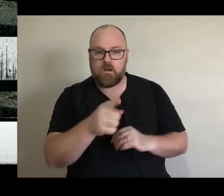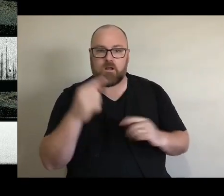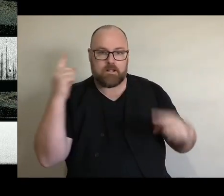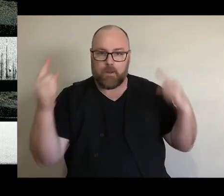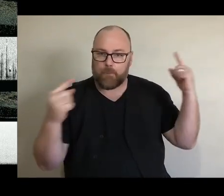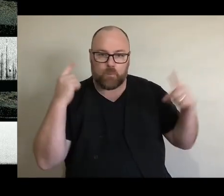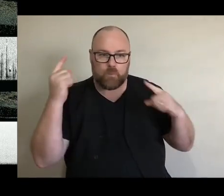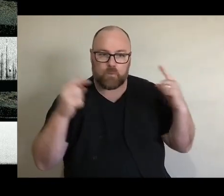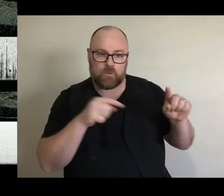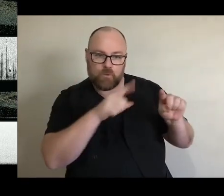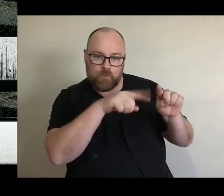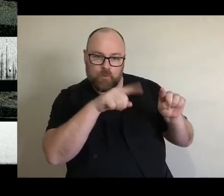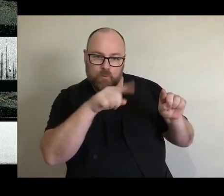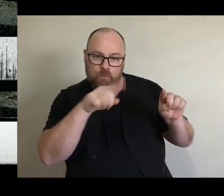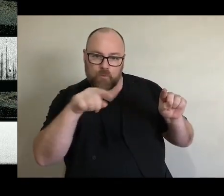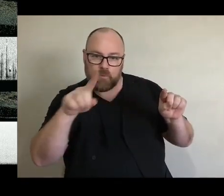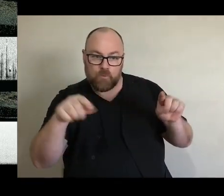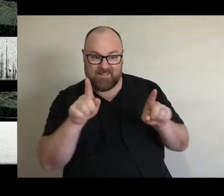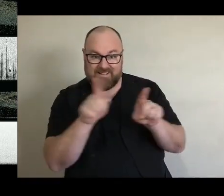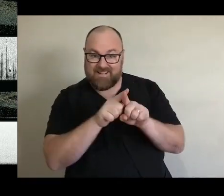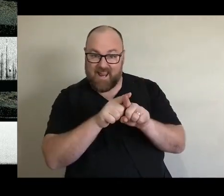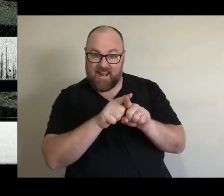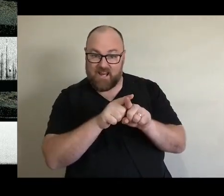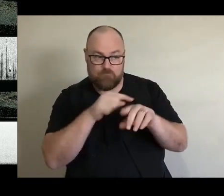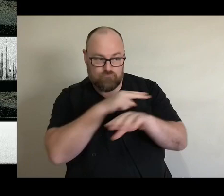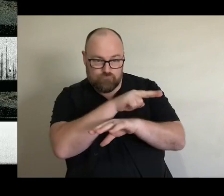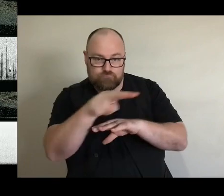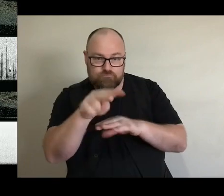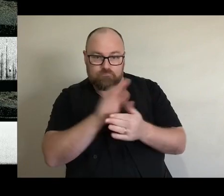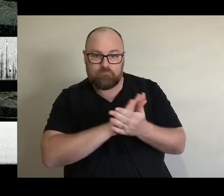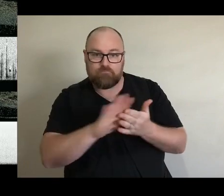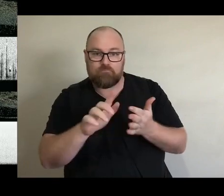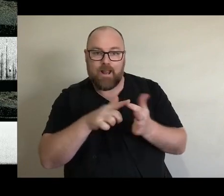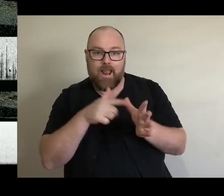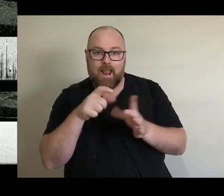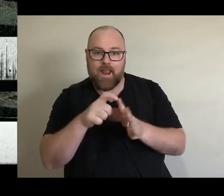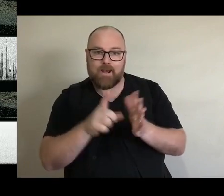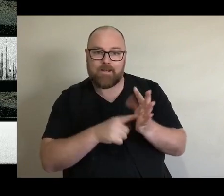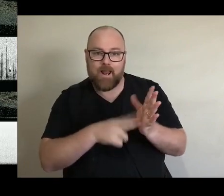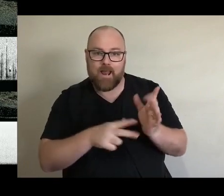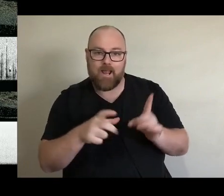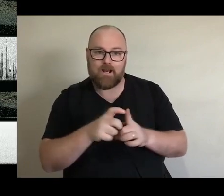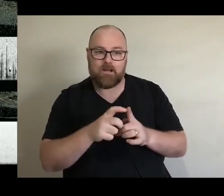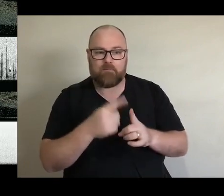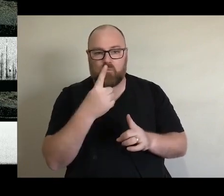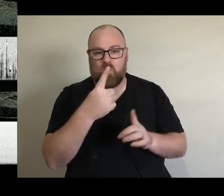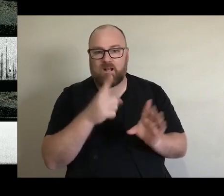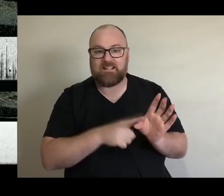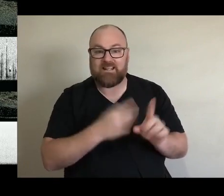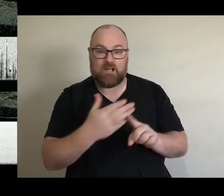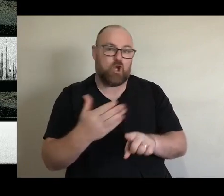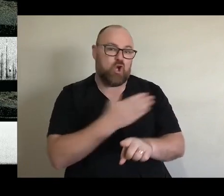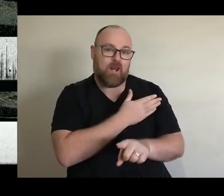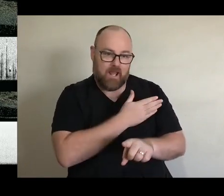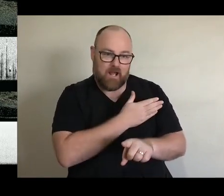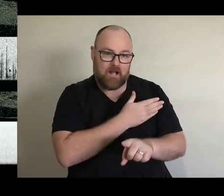same headland about a year earlier. So you're getting a scan of the canopy of the trees,